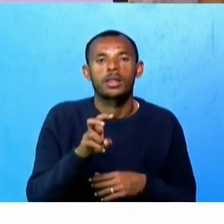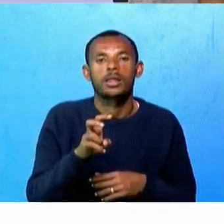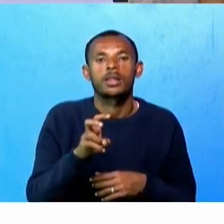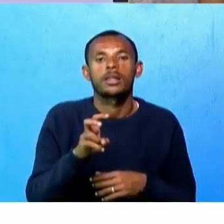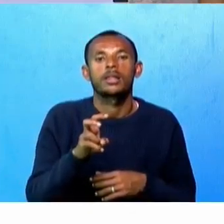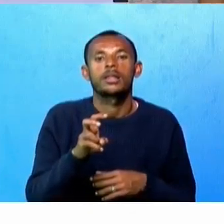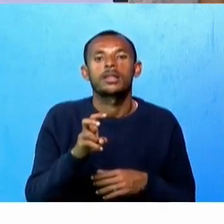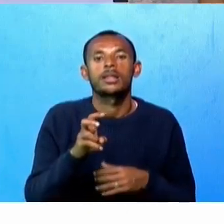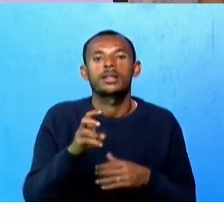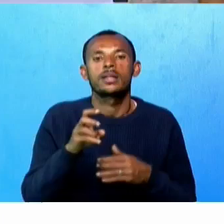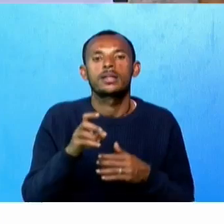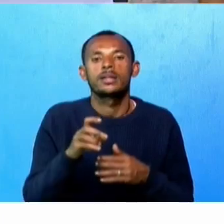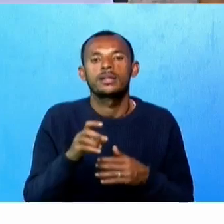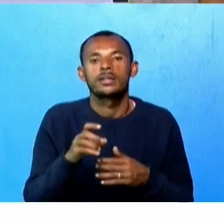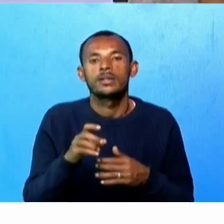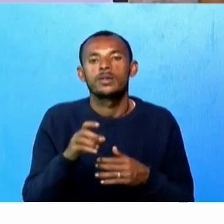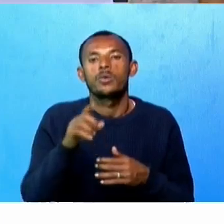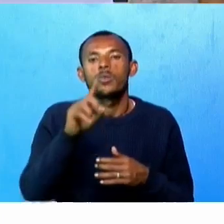interest